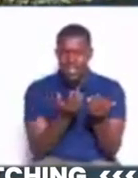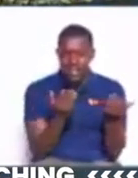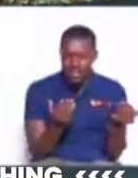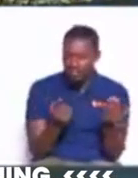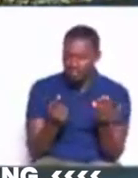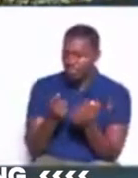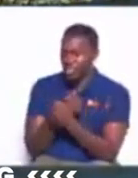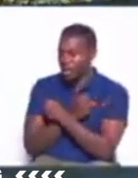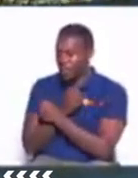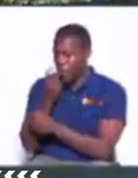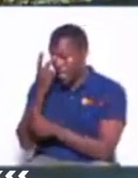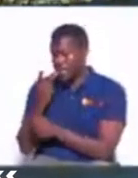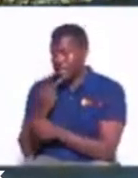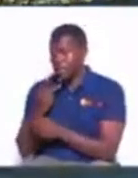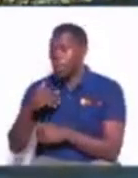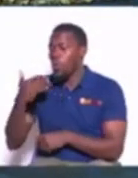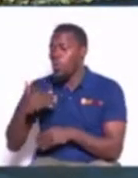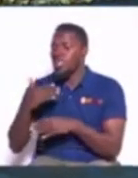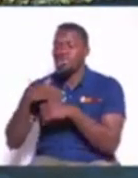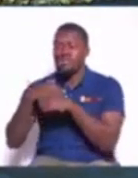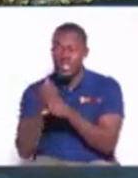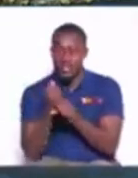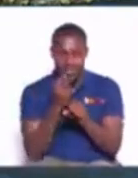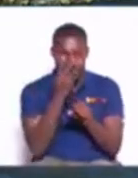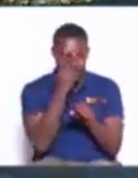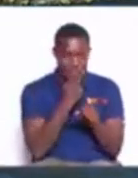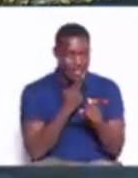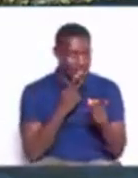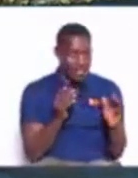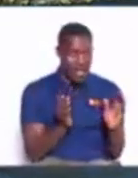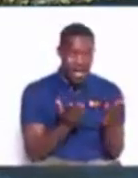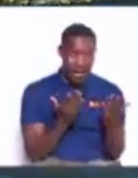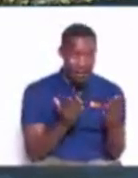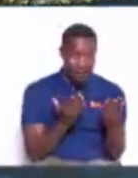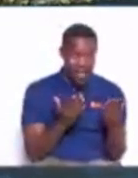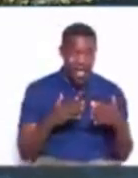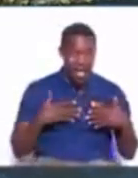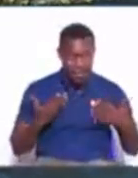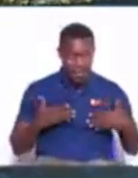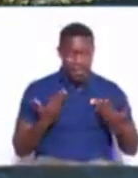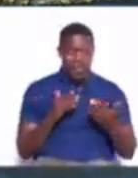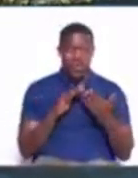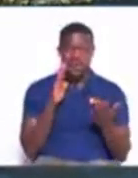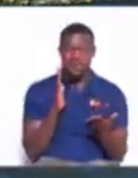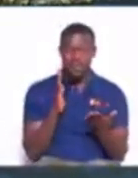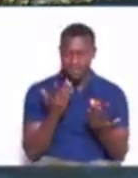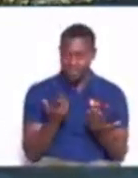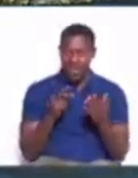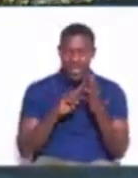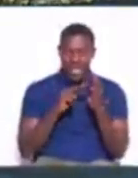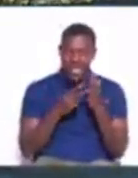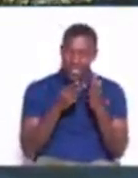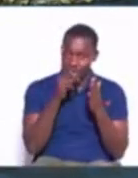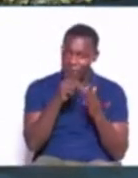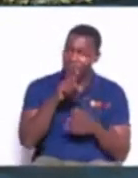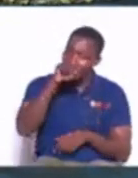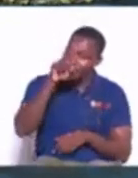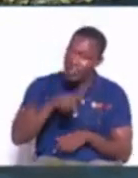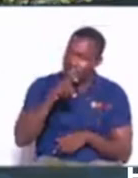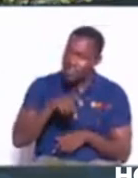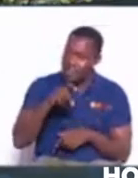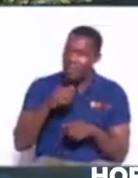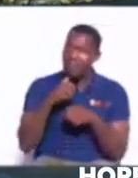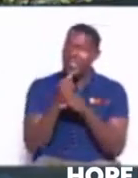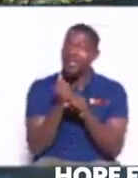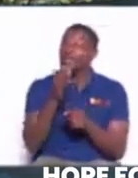them. And when we have this deep love for God, all we want to do is please him. He writes his law in our minds so